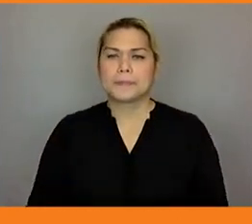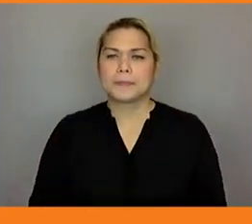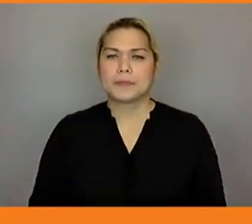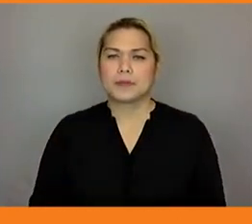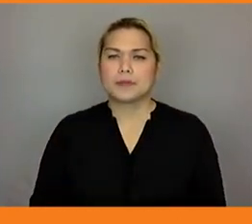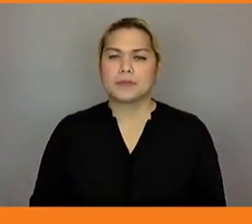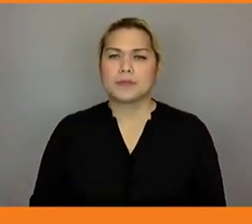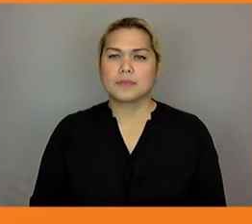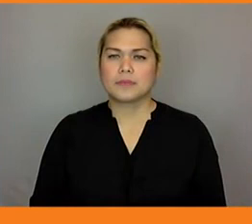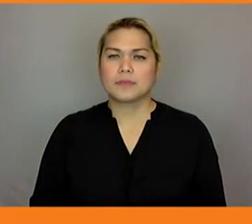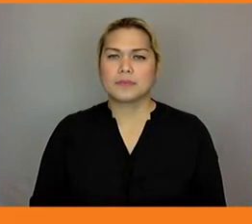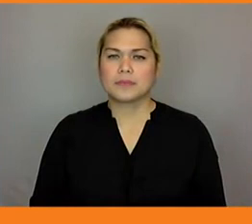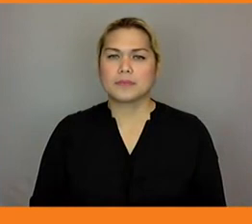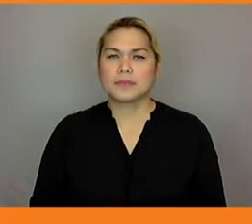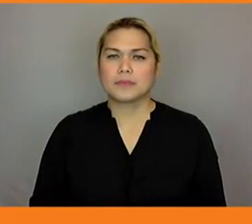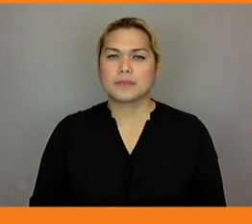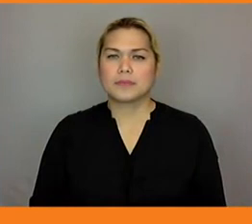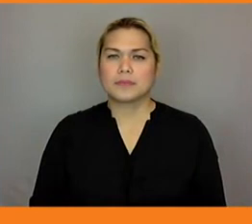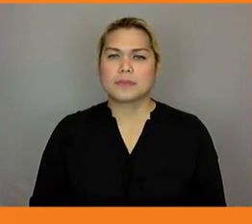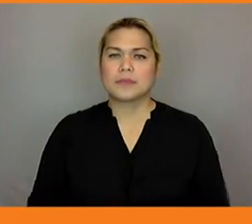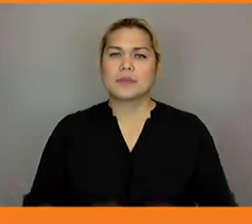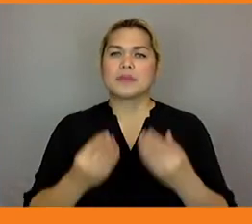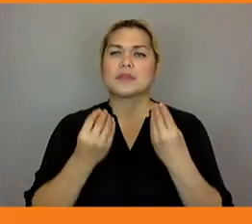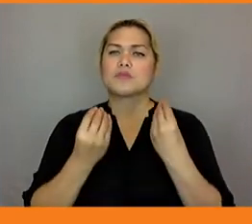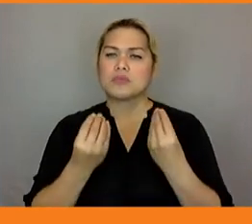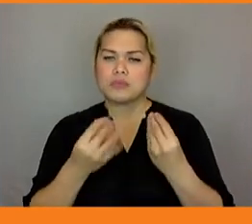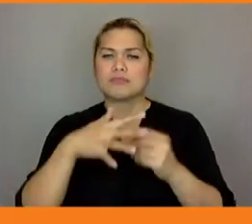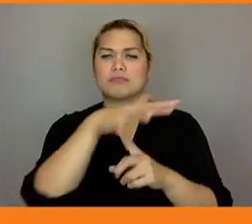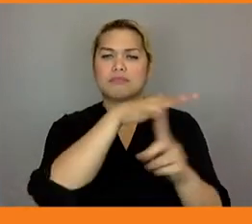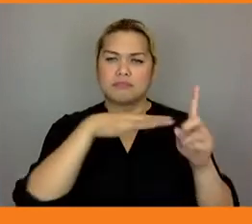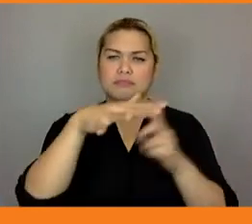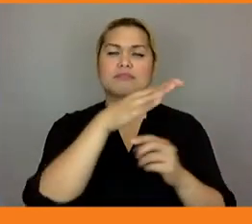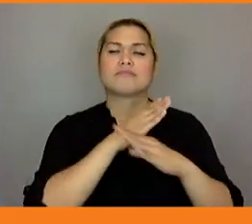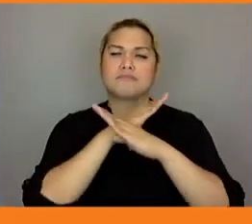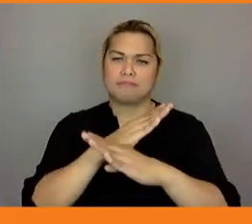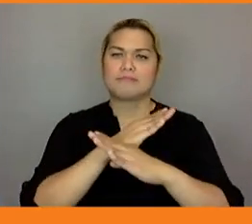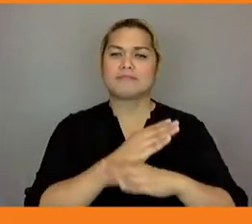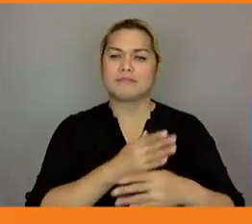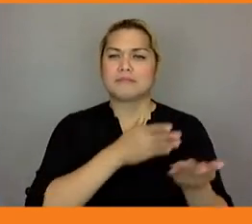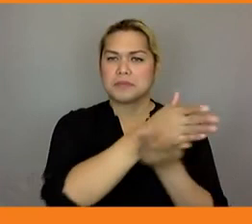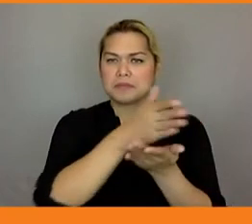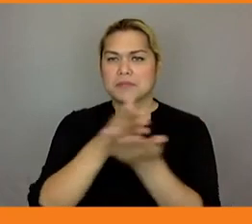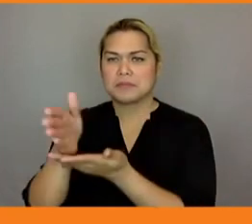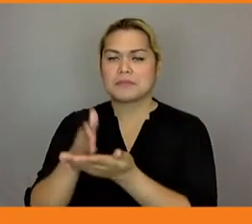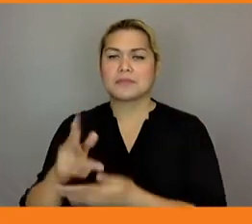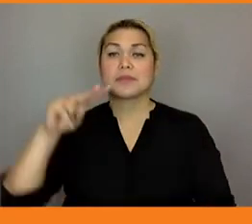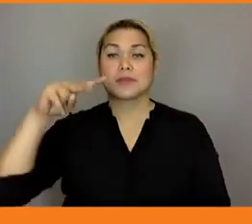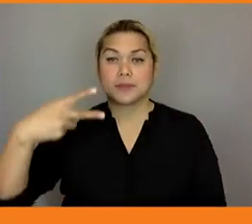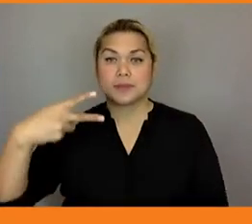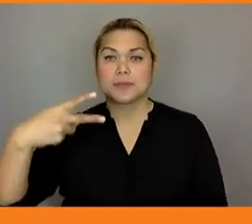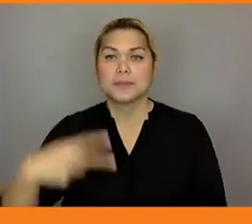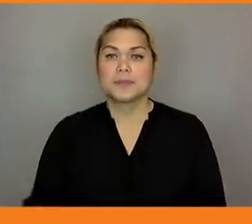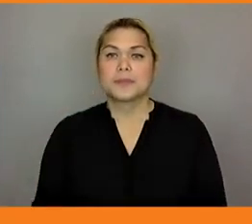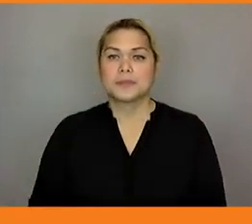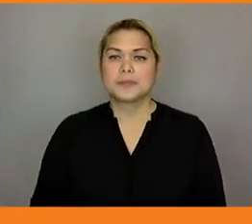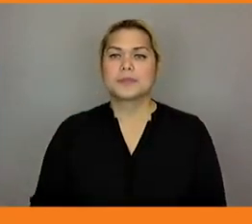social protection strategy. And two, with a more prominent focus on gender issues.